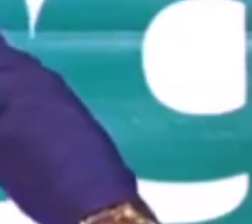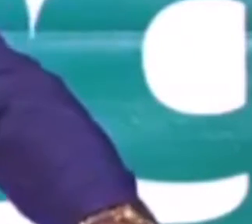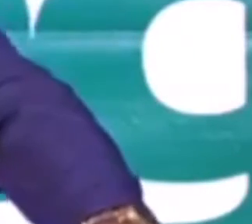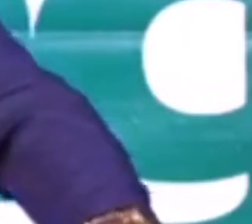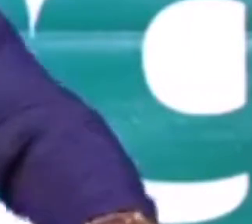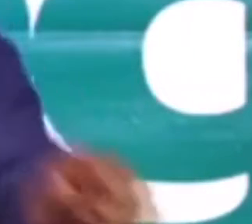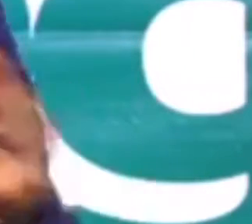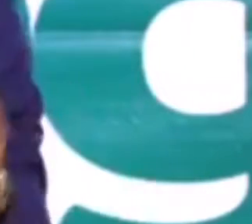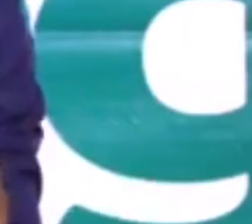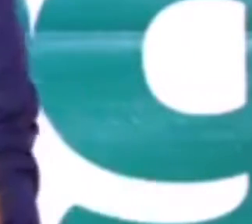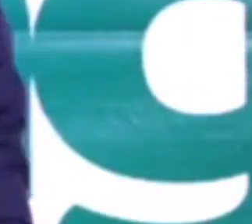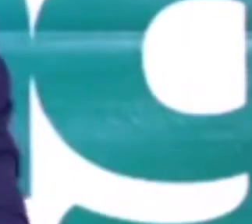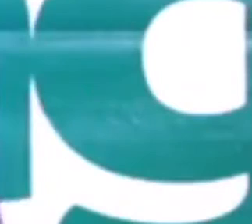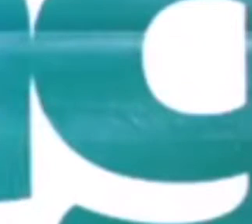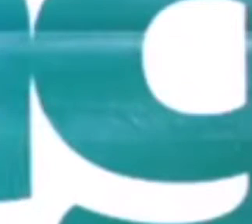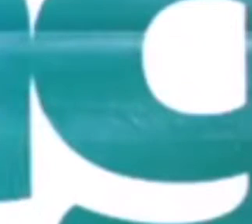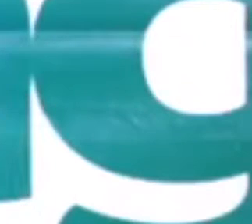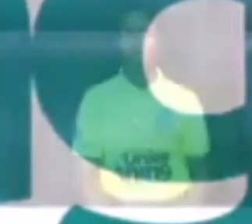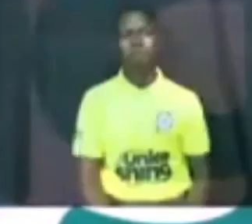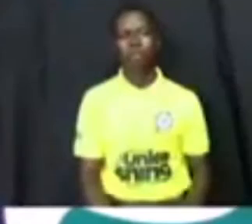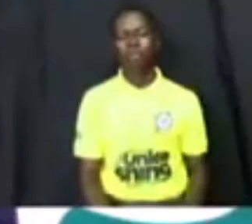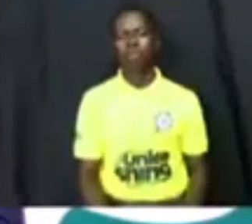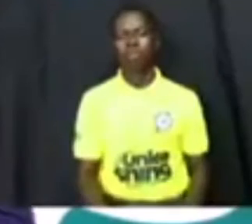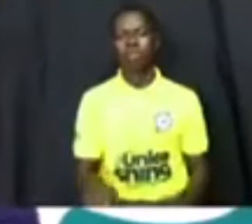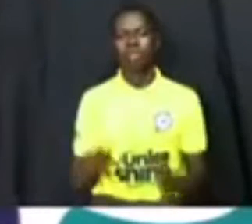Ezekiel chapter 36 and verse